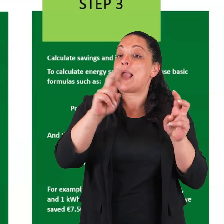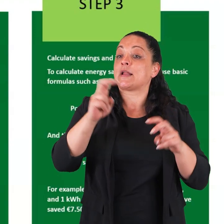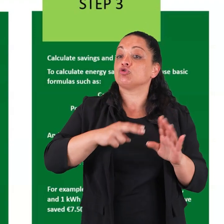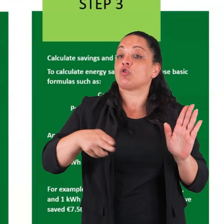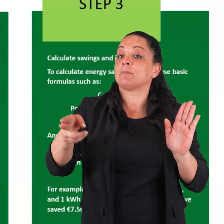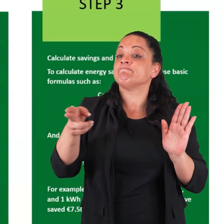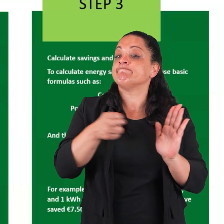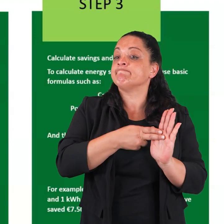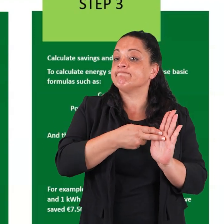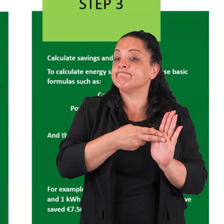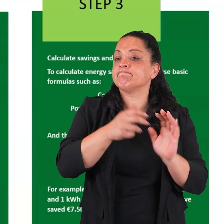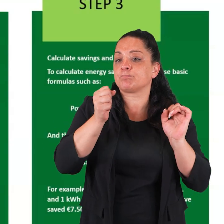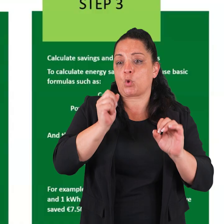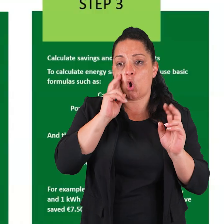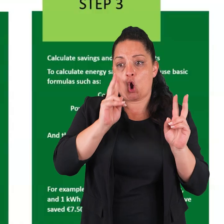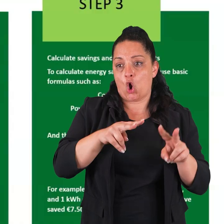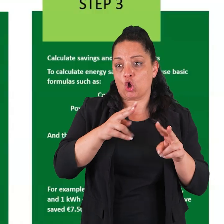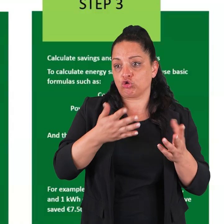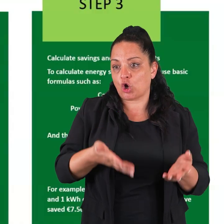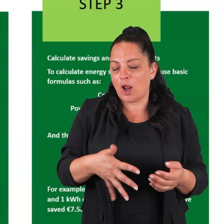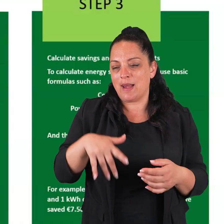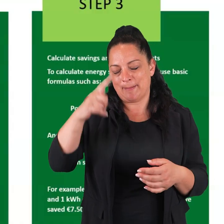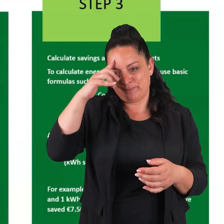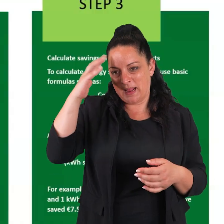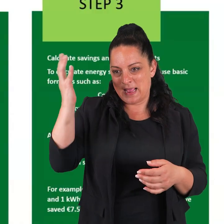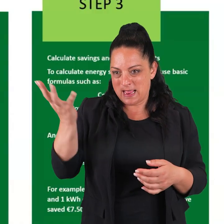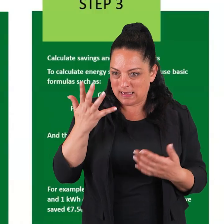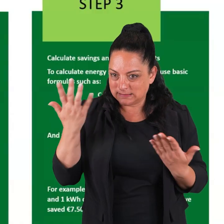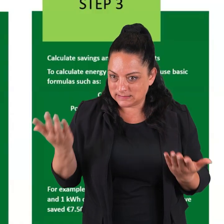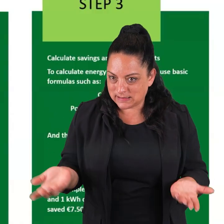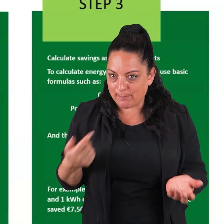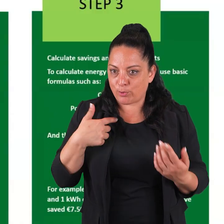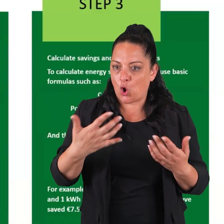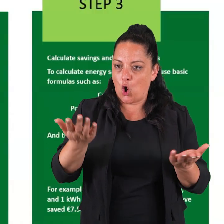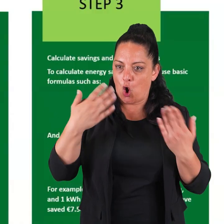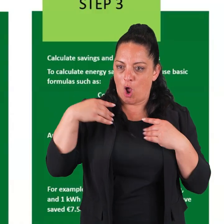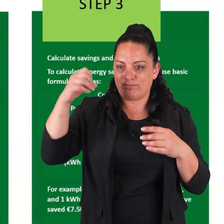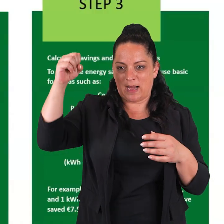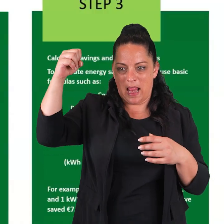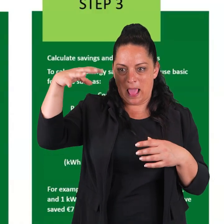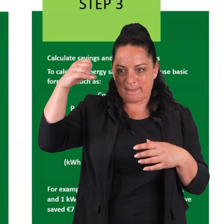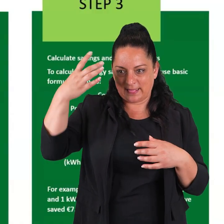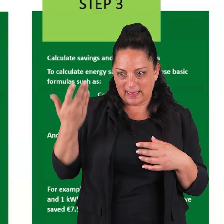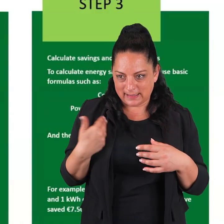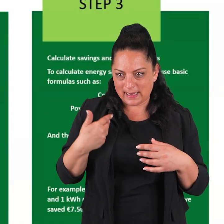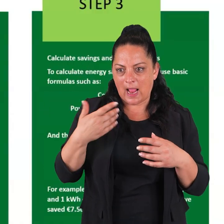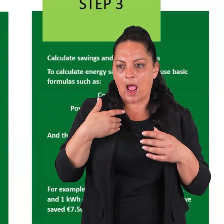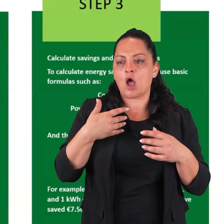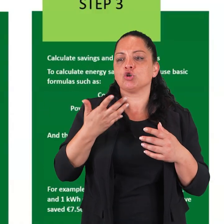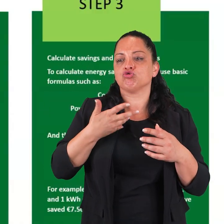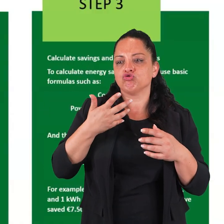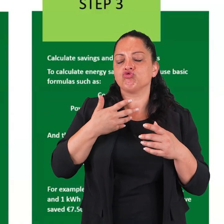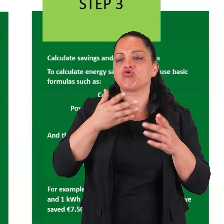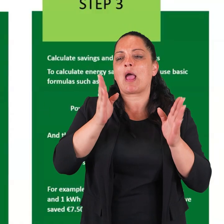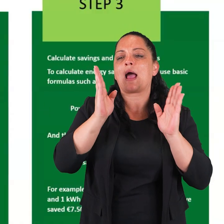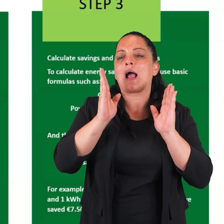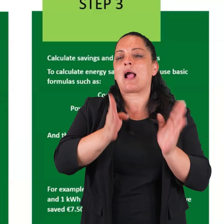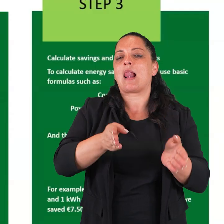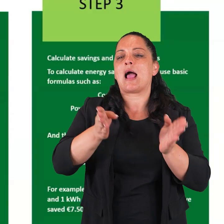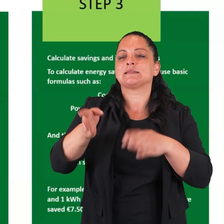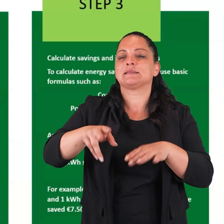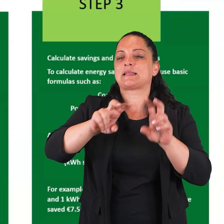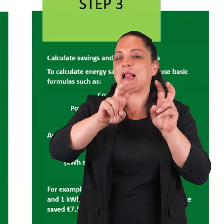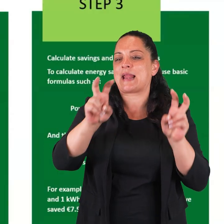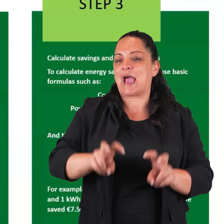energy labels that we can check. So for example, when we buy a light bulb, we can check the class energy of